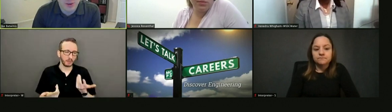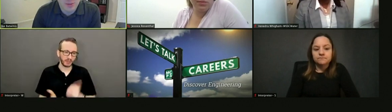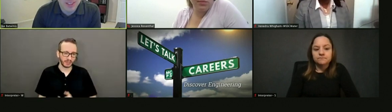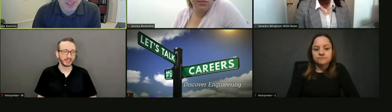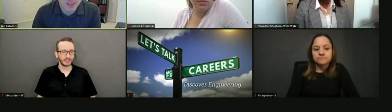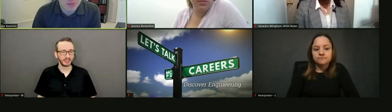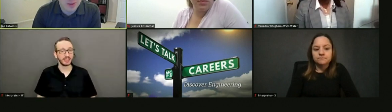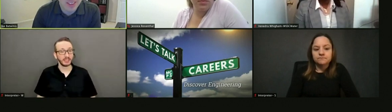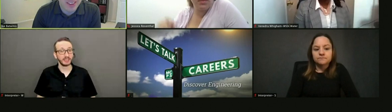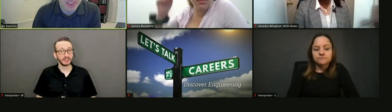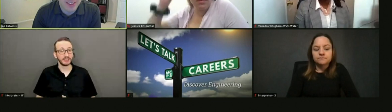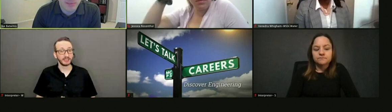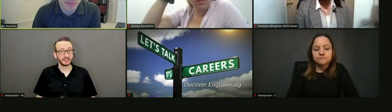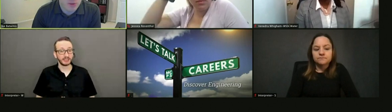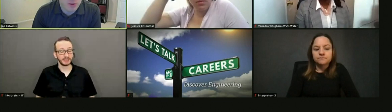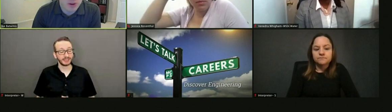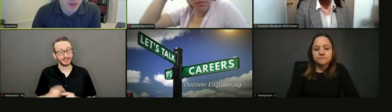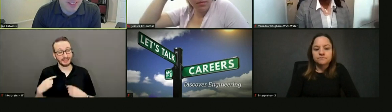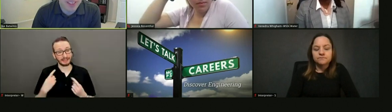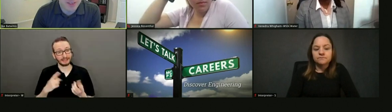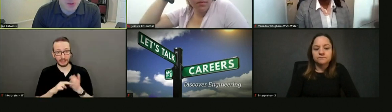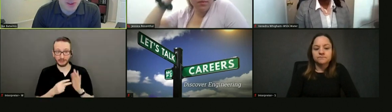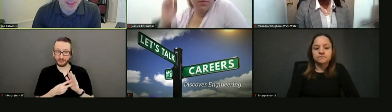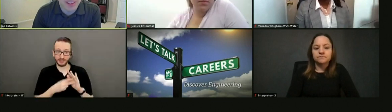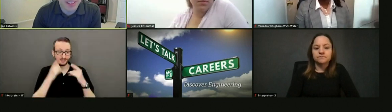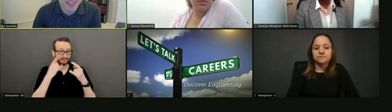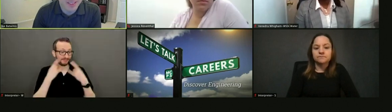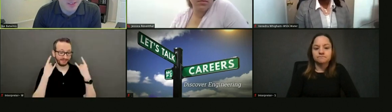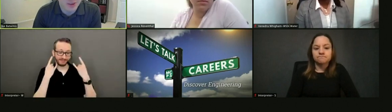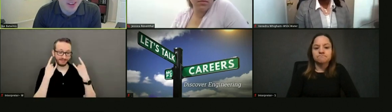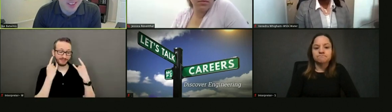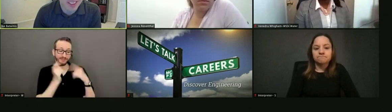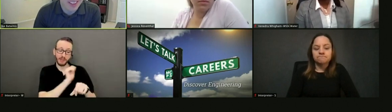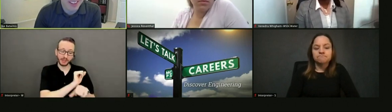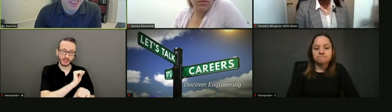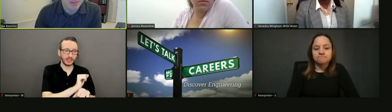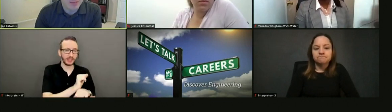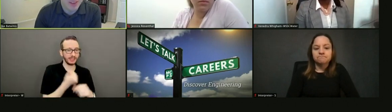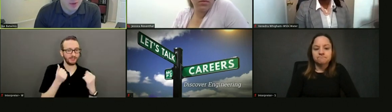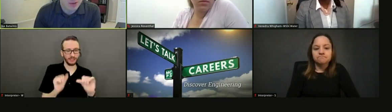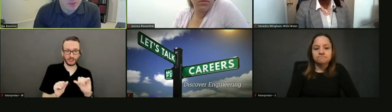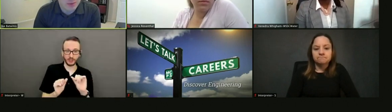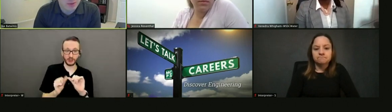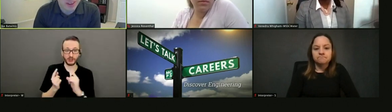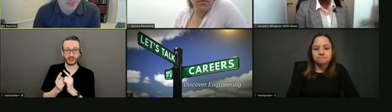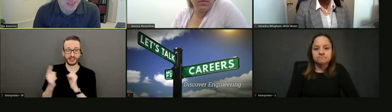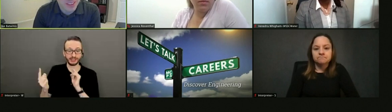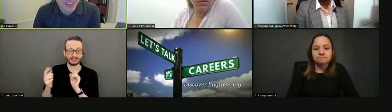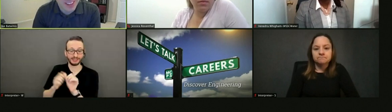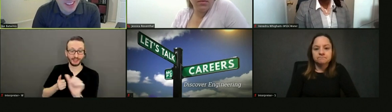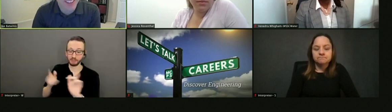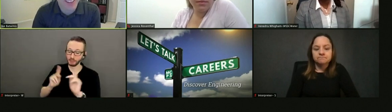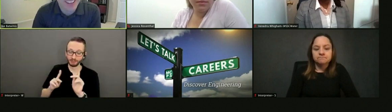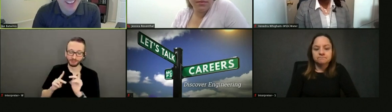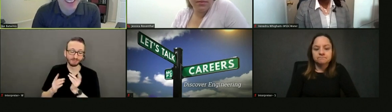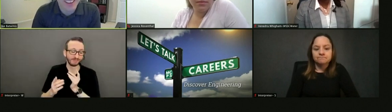So it basically has just meant wearing masks at work and trying to stay away from people whenever you